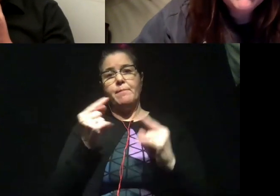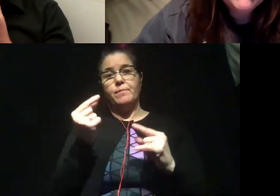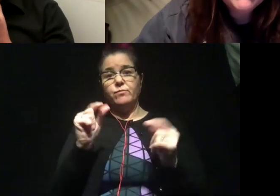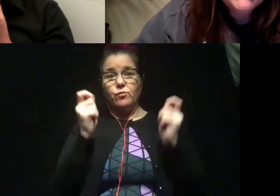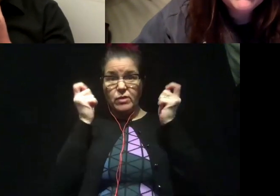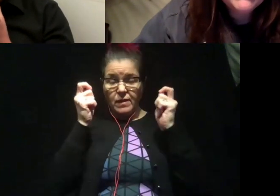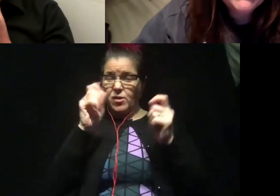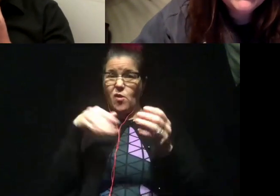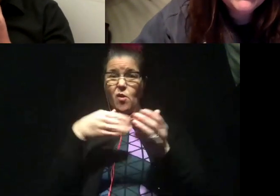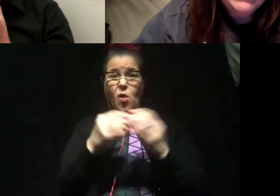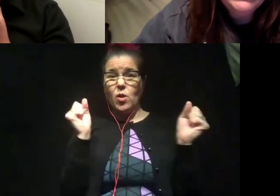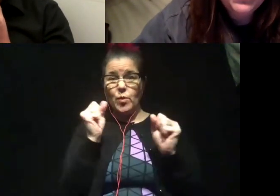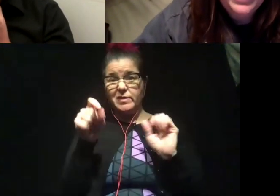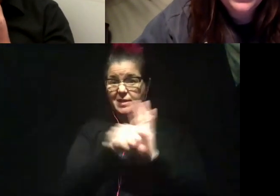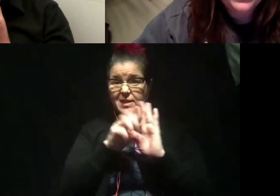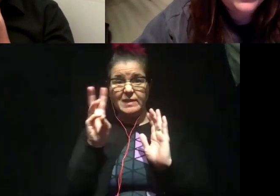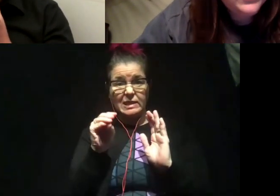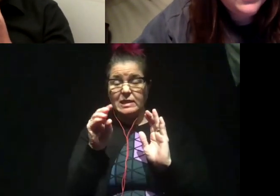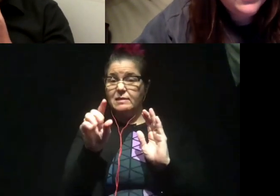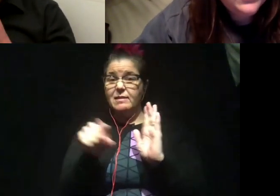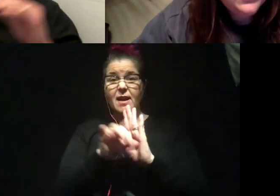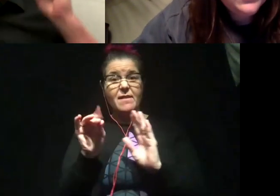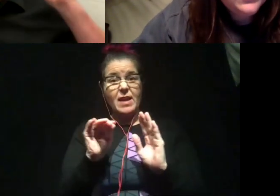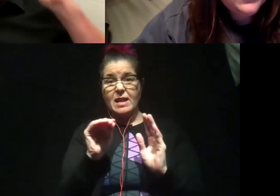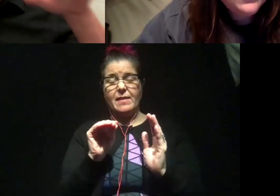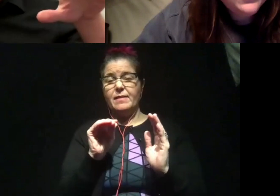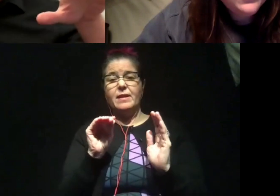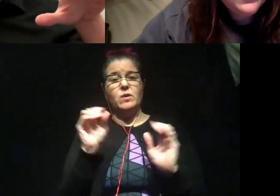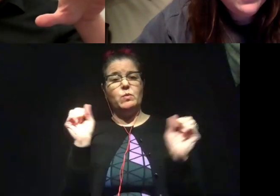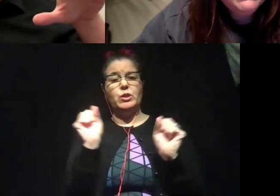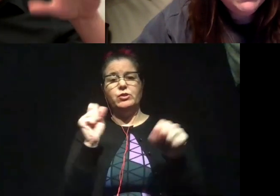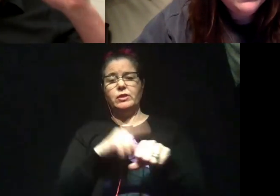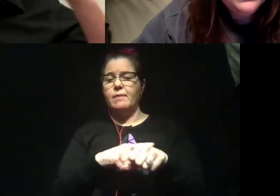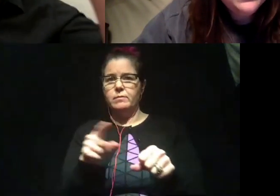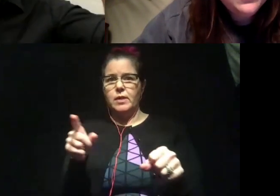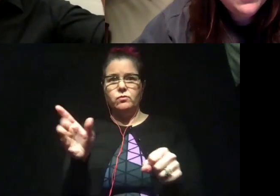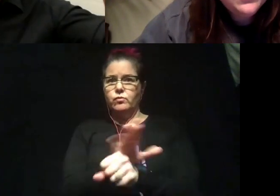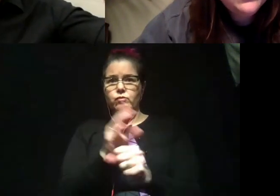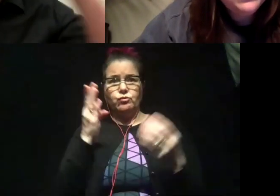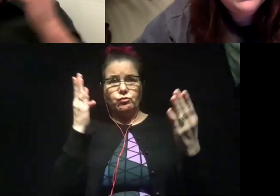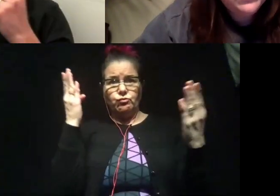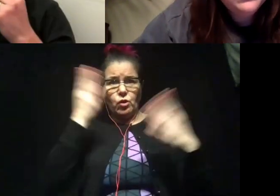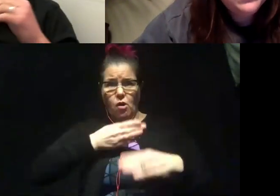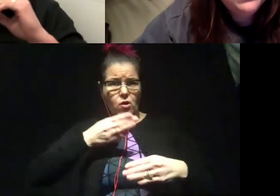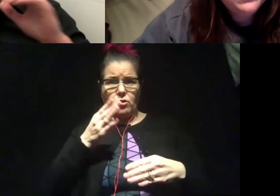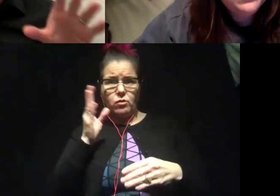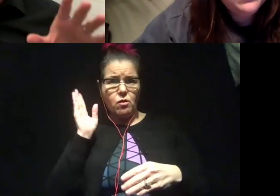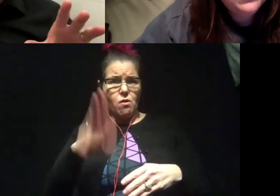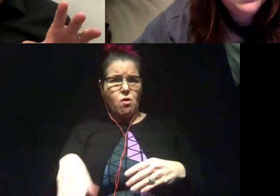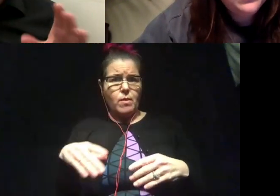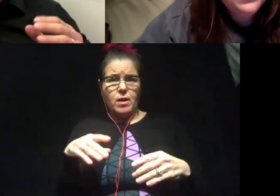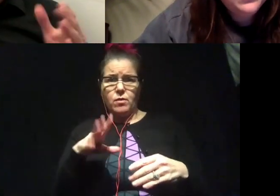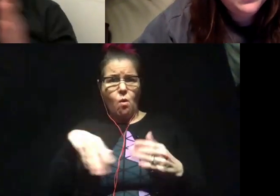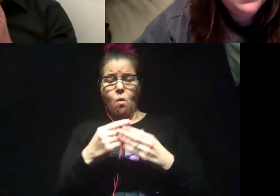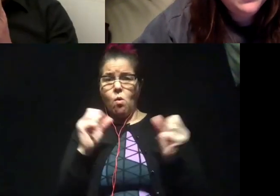gets down to -60 or -80 degrees in the middle of winter. It's pure darkness. Since it's up north of the Arctic Circle, it's dark all winter